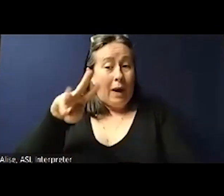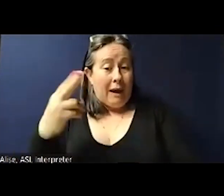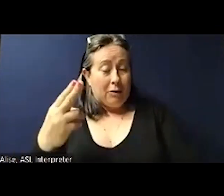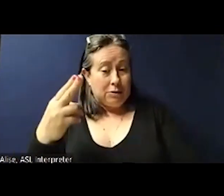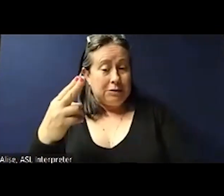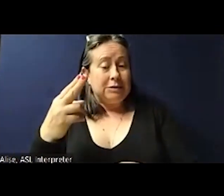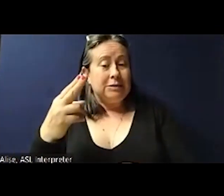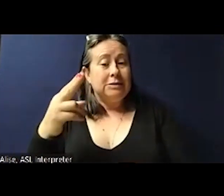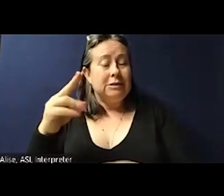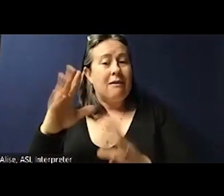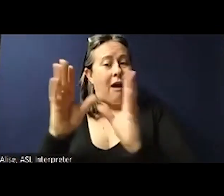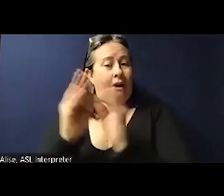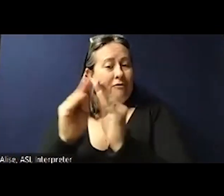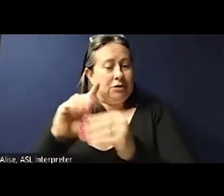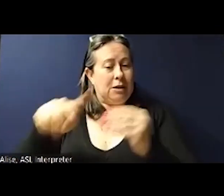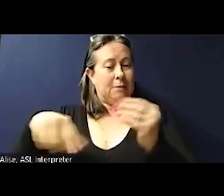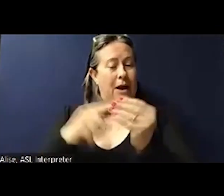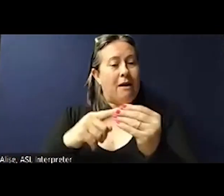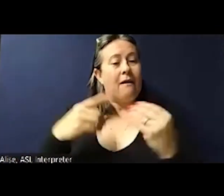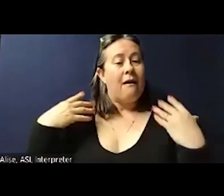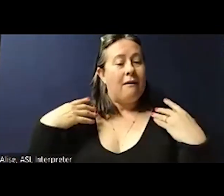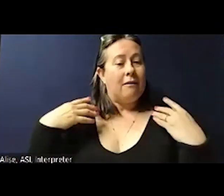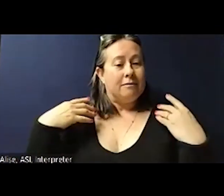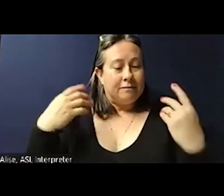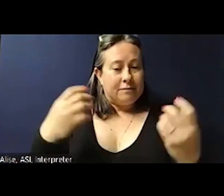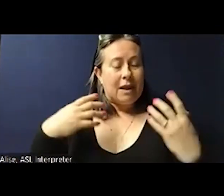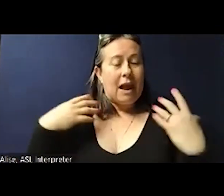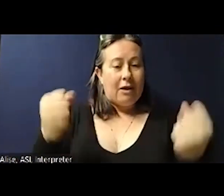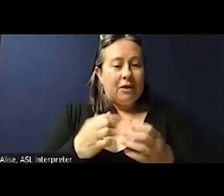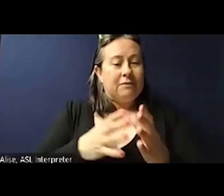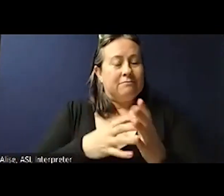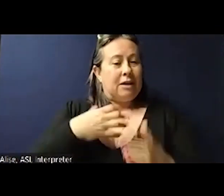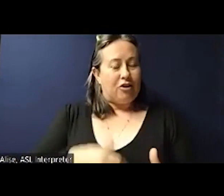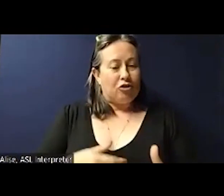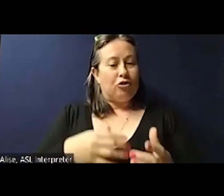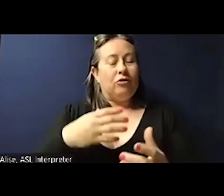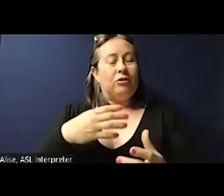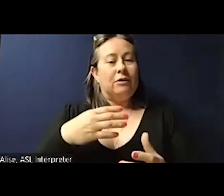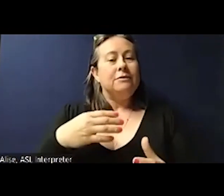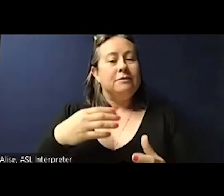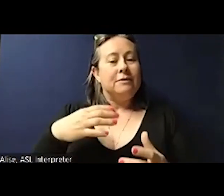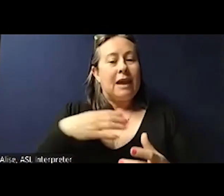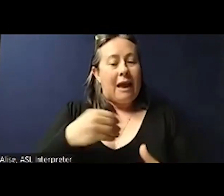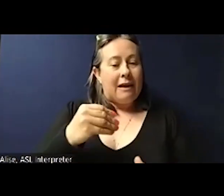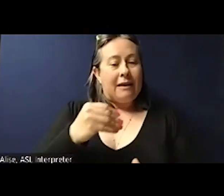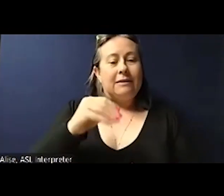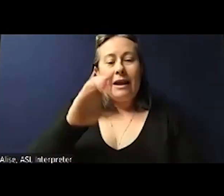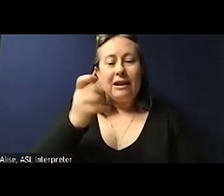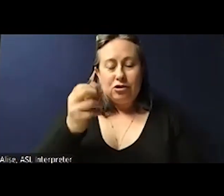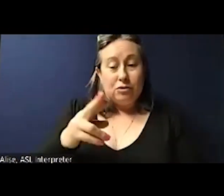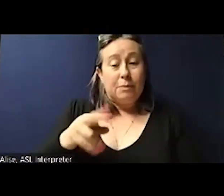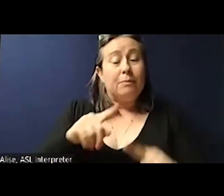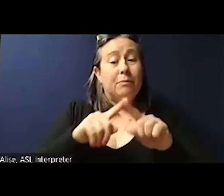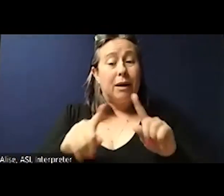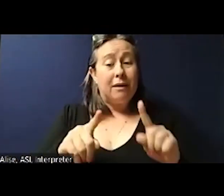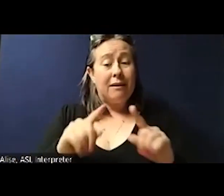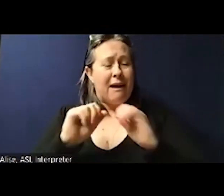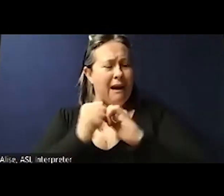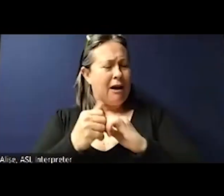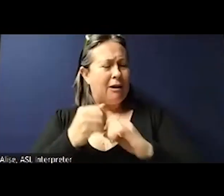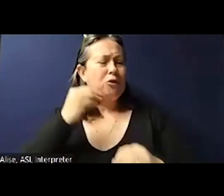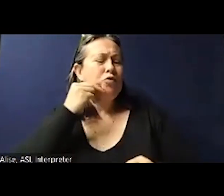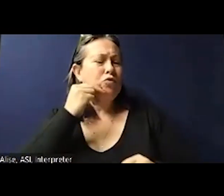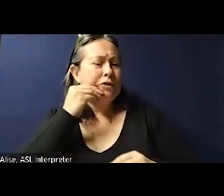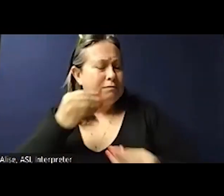Hunger, Nutrition, and Health. I'm sure you will hear the impact that prevention, especially through improved nutrition, can make on cancer diagnoses